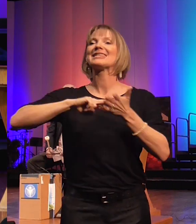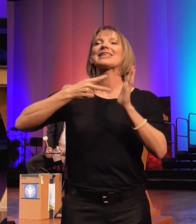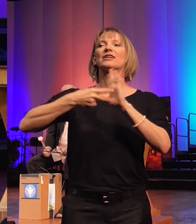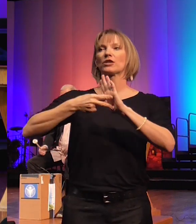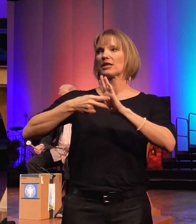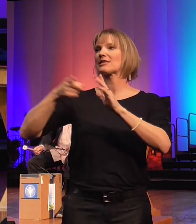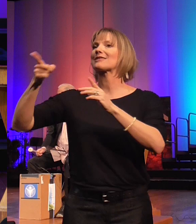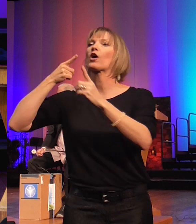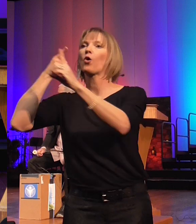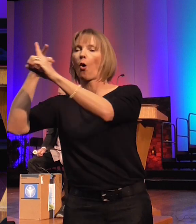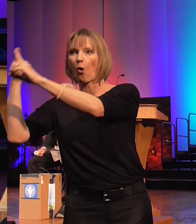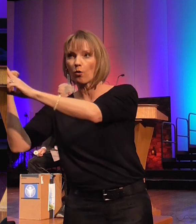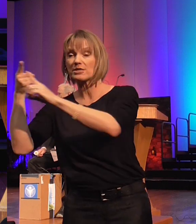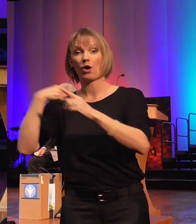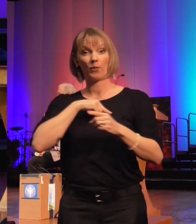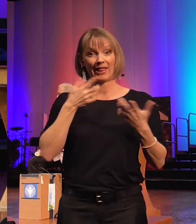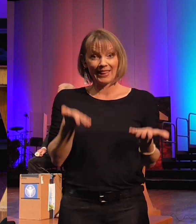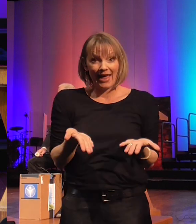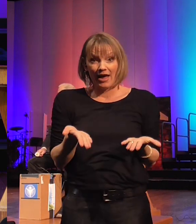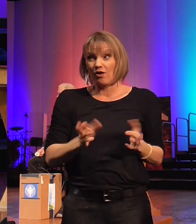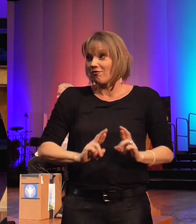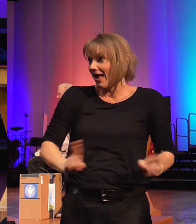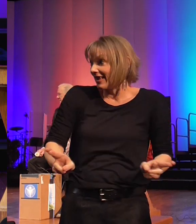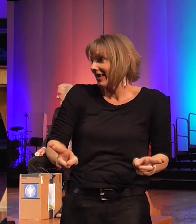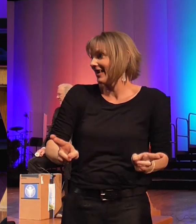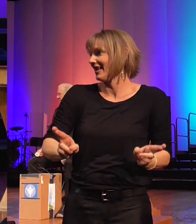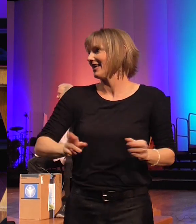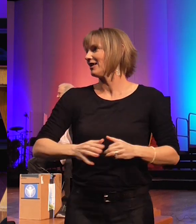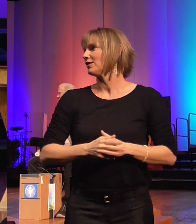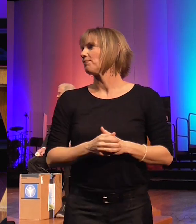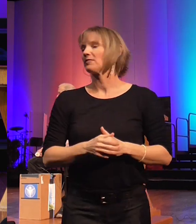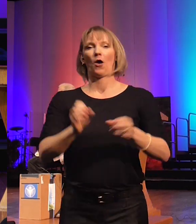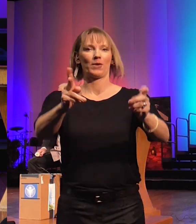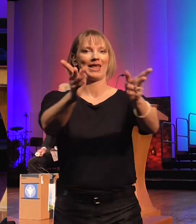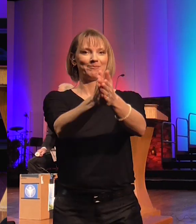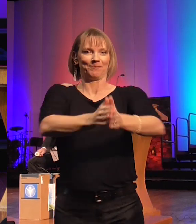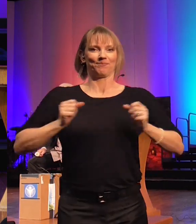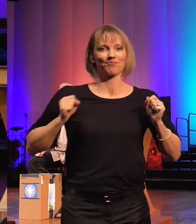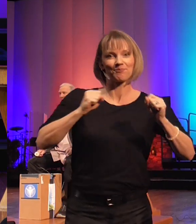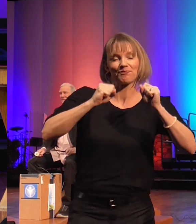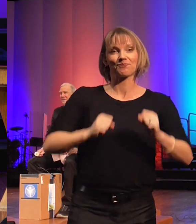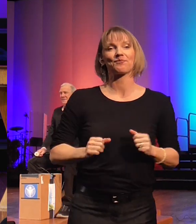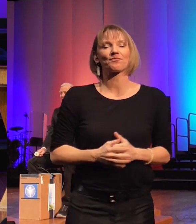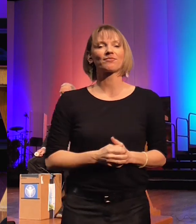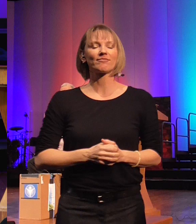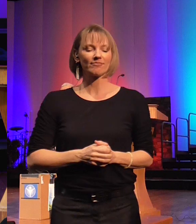Goals? Are we there? Whew. Okay.